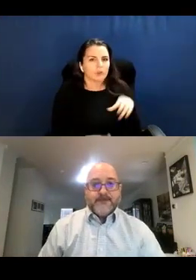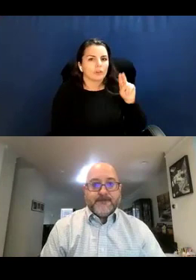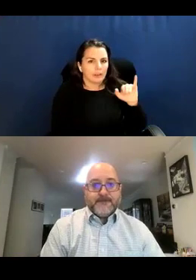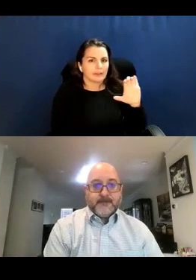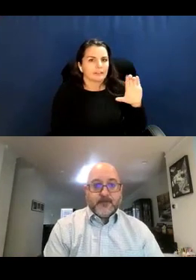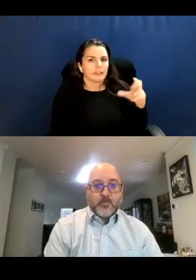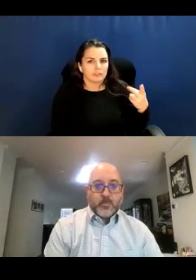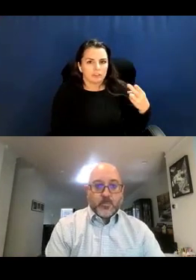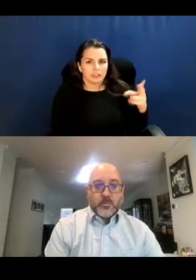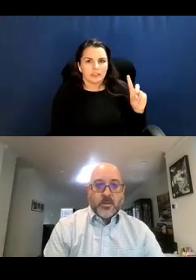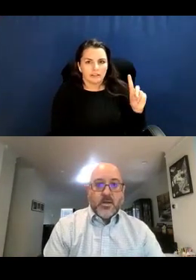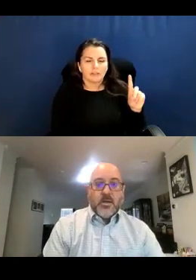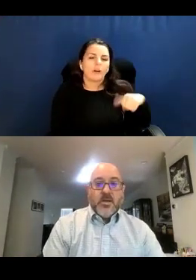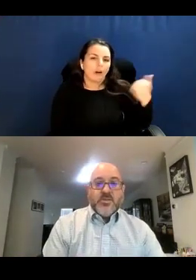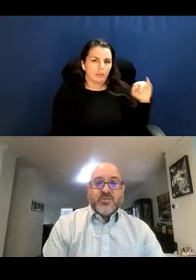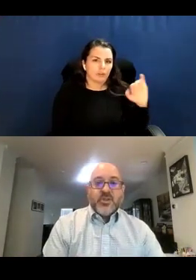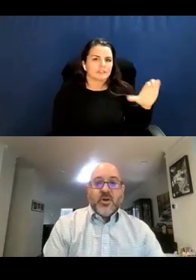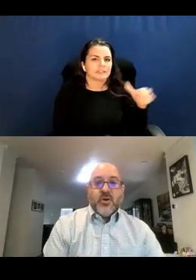slide.